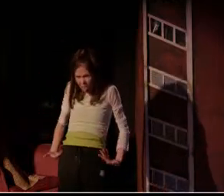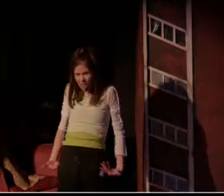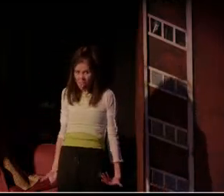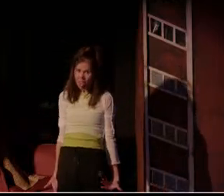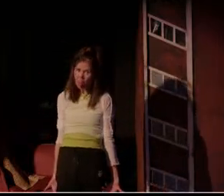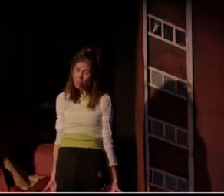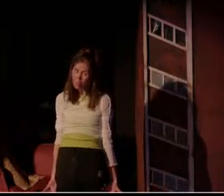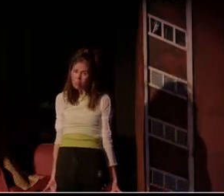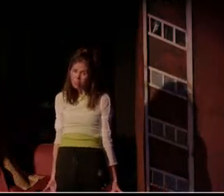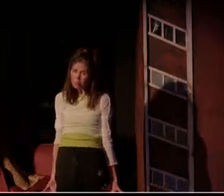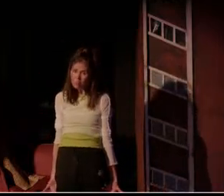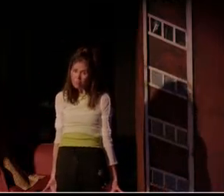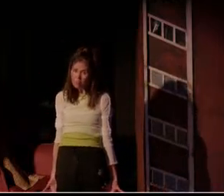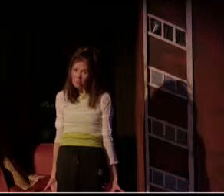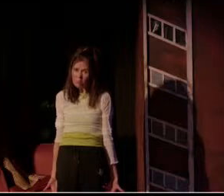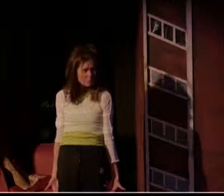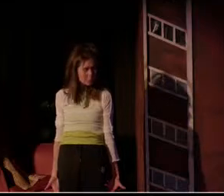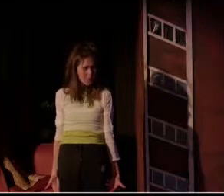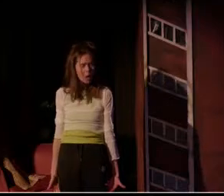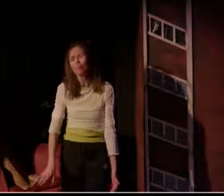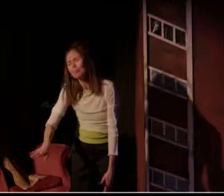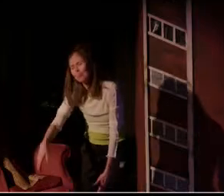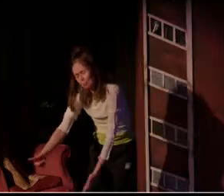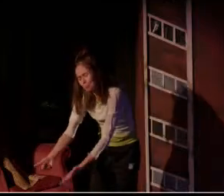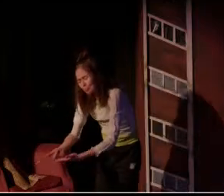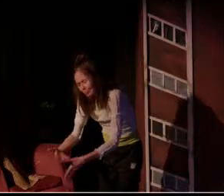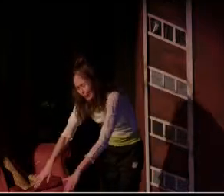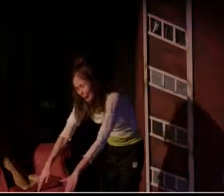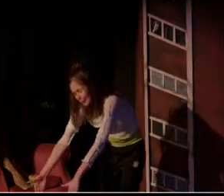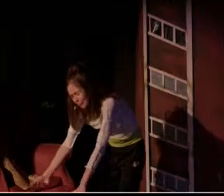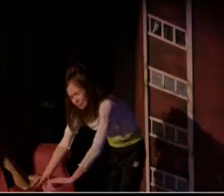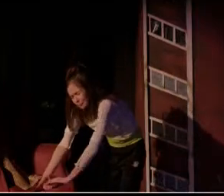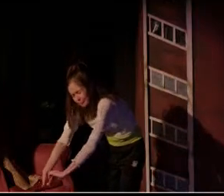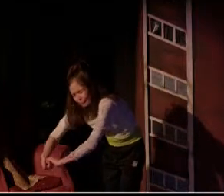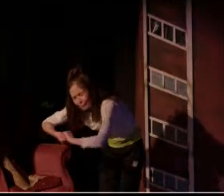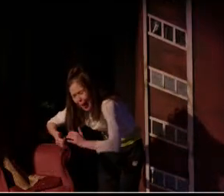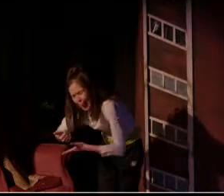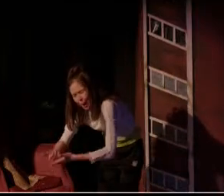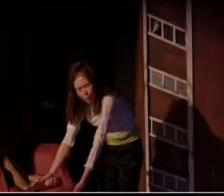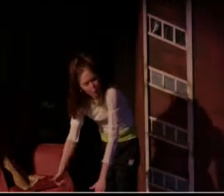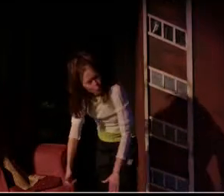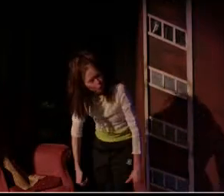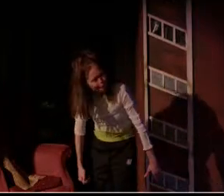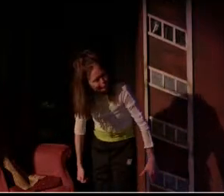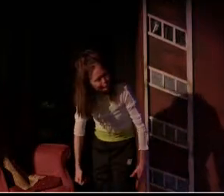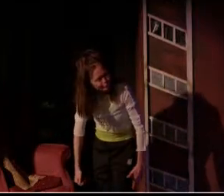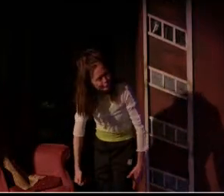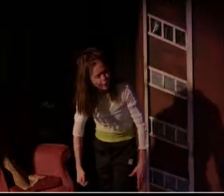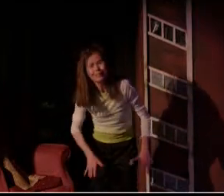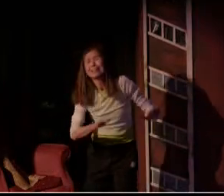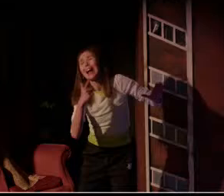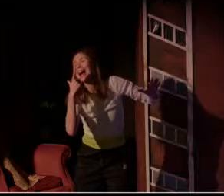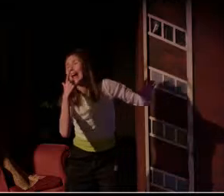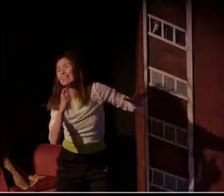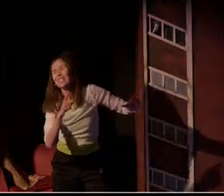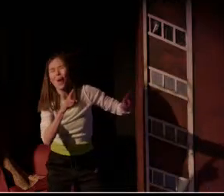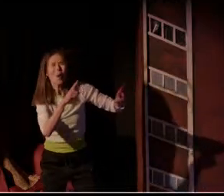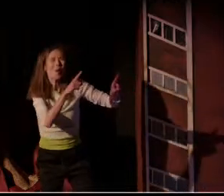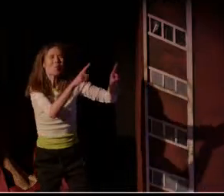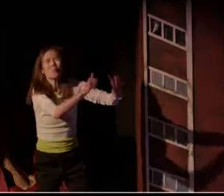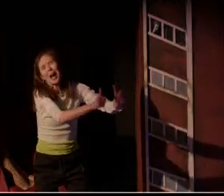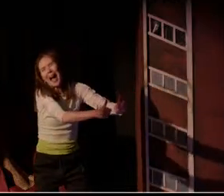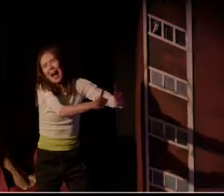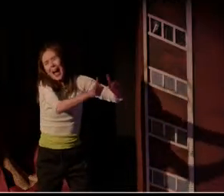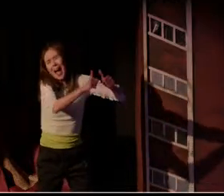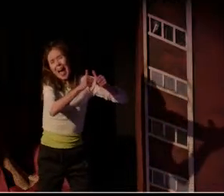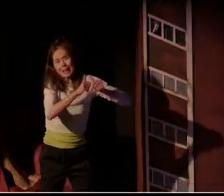Oh. Give me a hand. Oh. Come on. I'll help you. Go on. Gently, sir. Sweet sir. Kind sir. Ah,